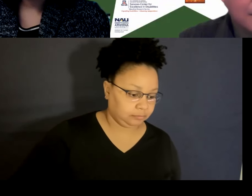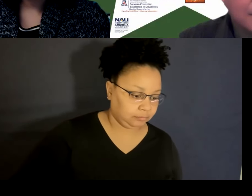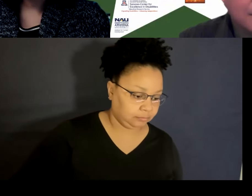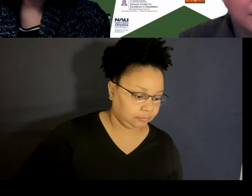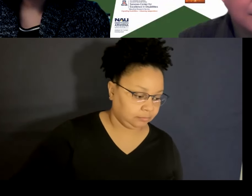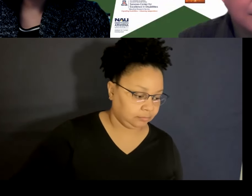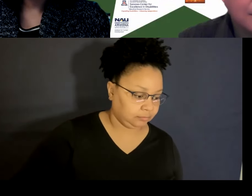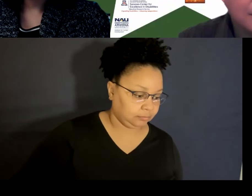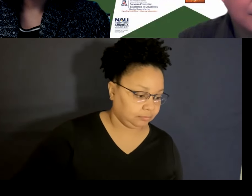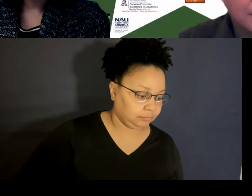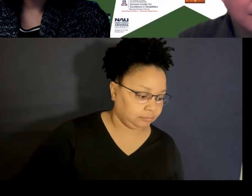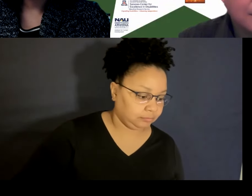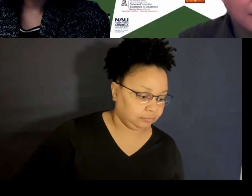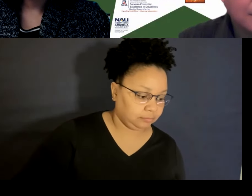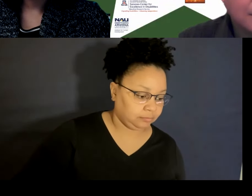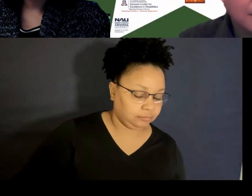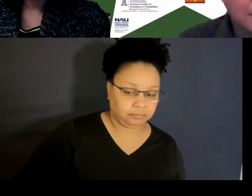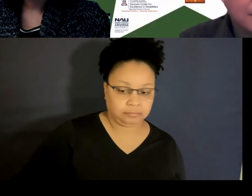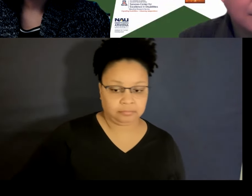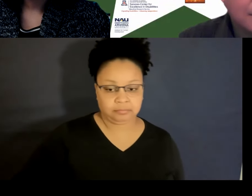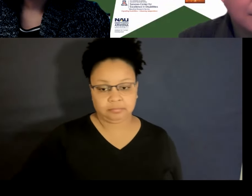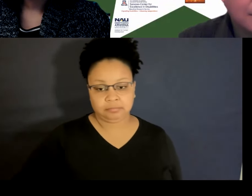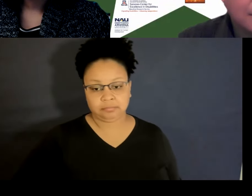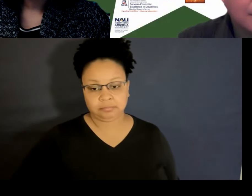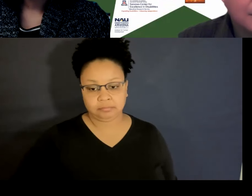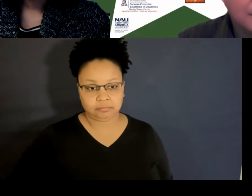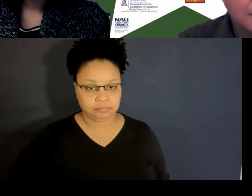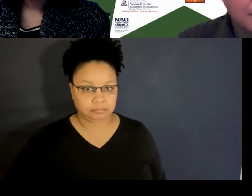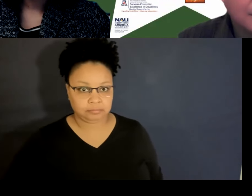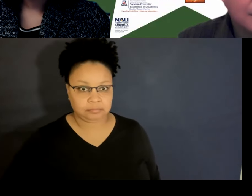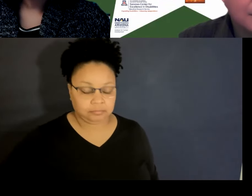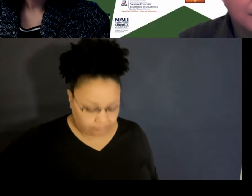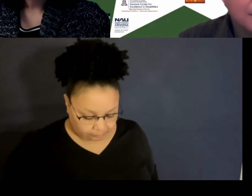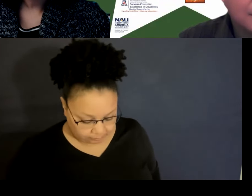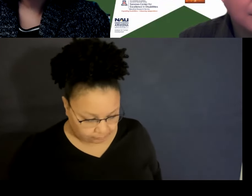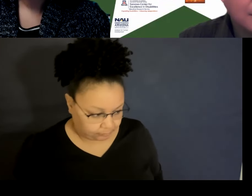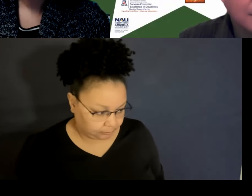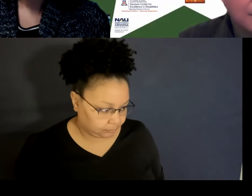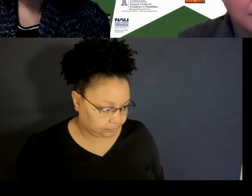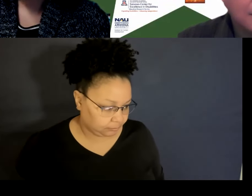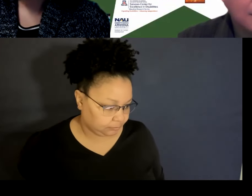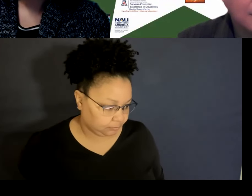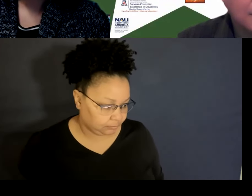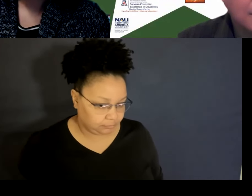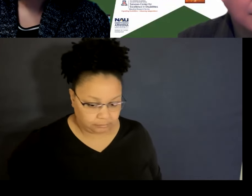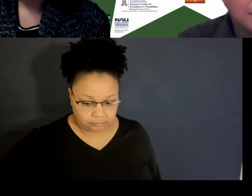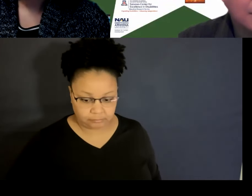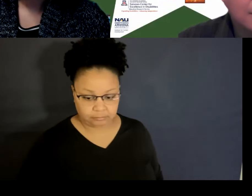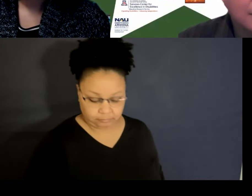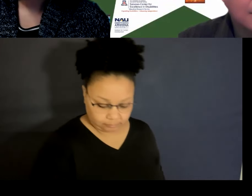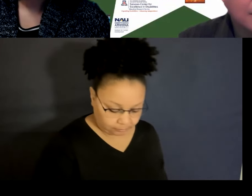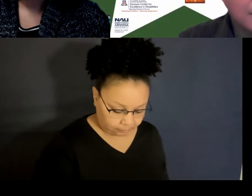starts can go. Who's going to start first? Is it Calvin or George? I would. Okay. All right. I'm going to let everybody